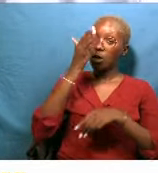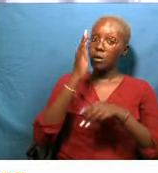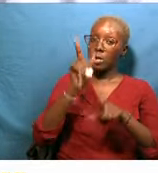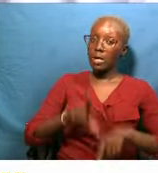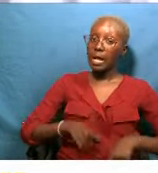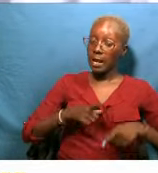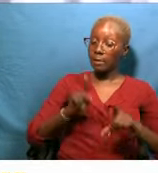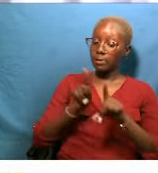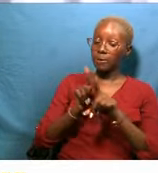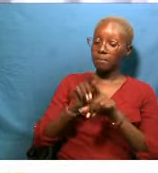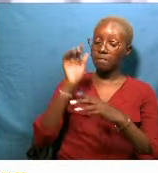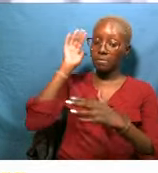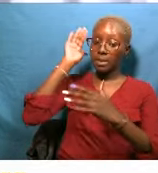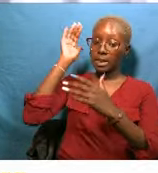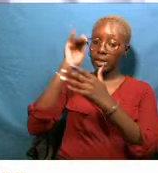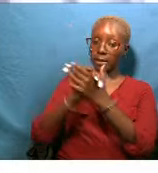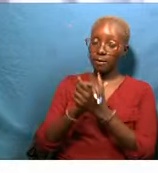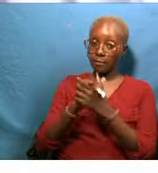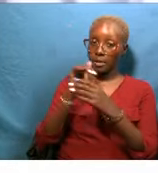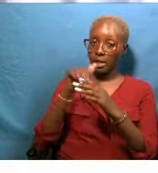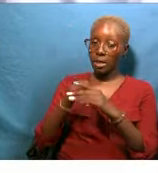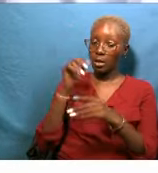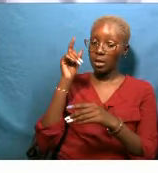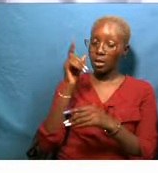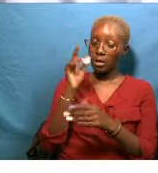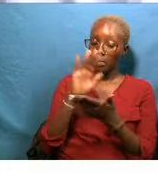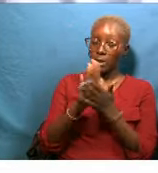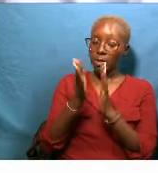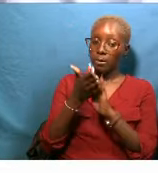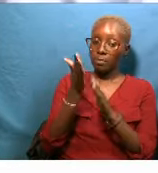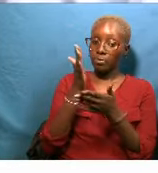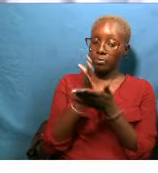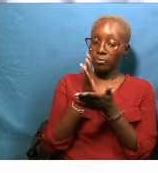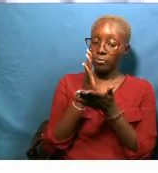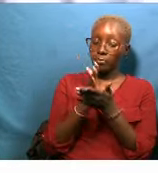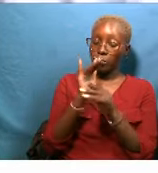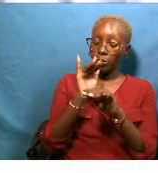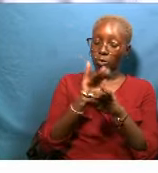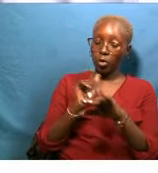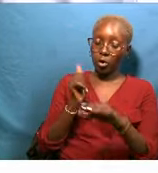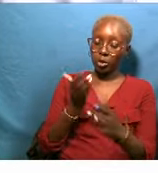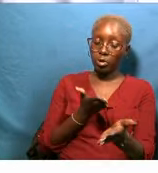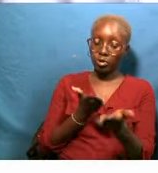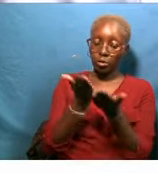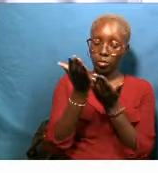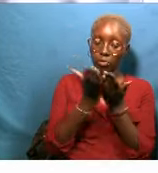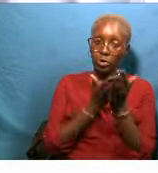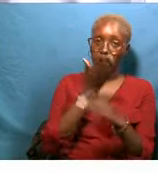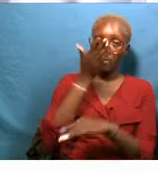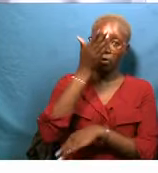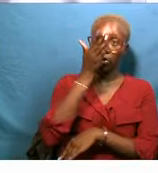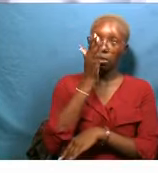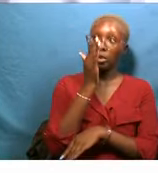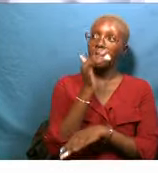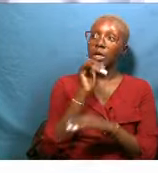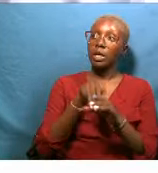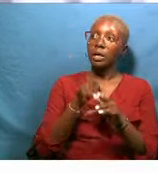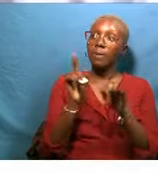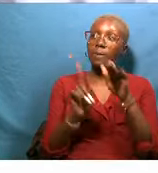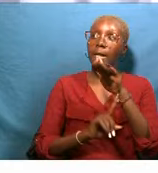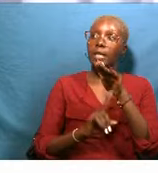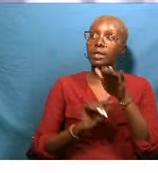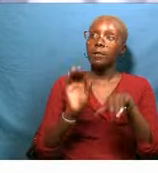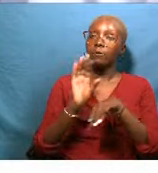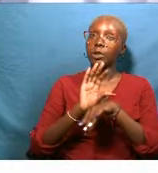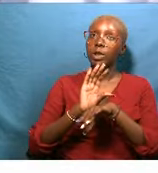and believes in him to be duly called to serve God in the ministry of his